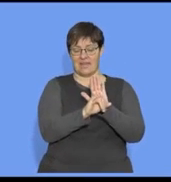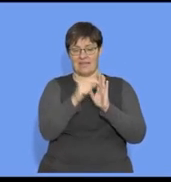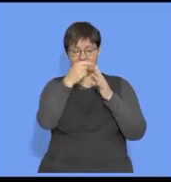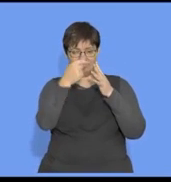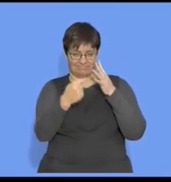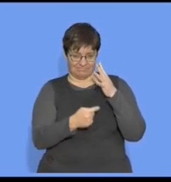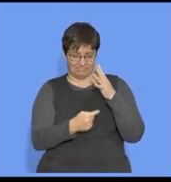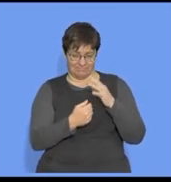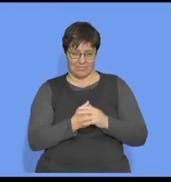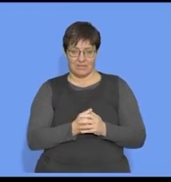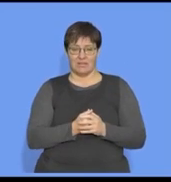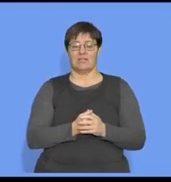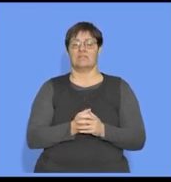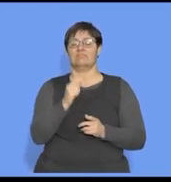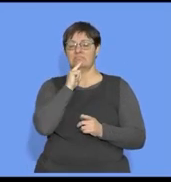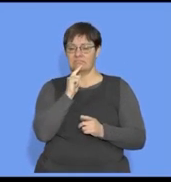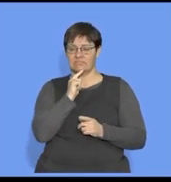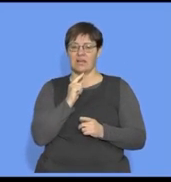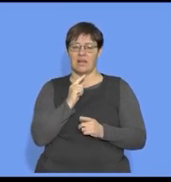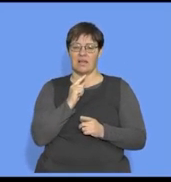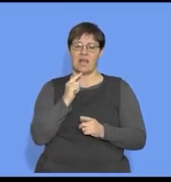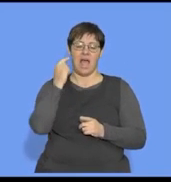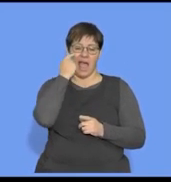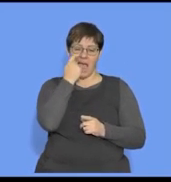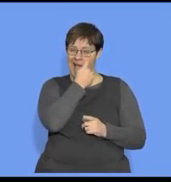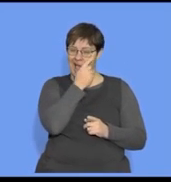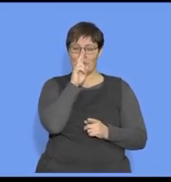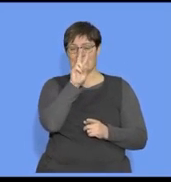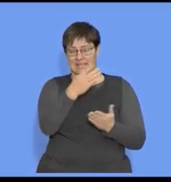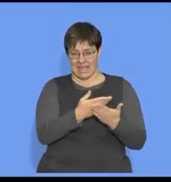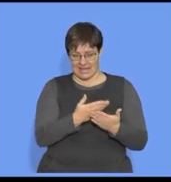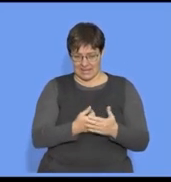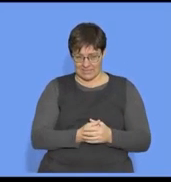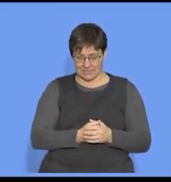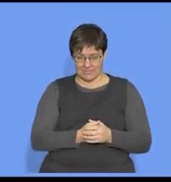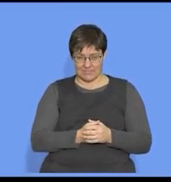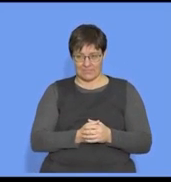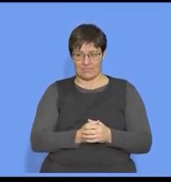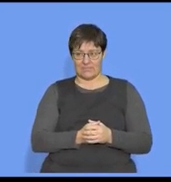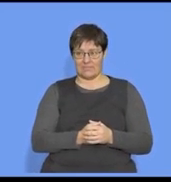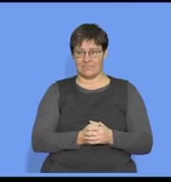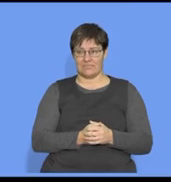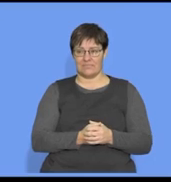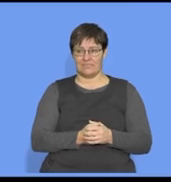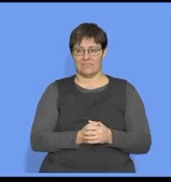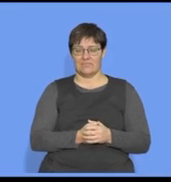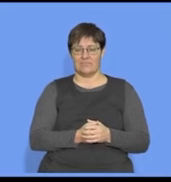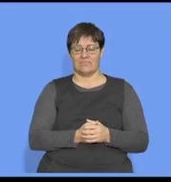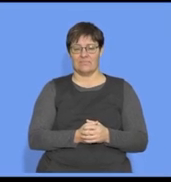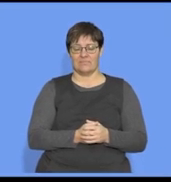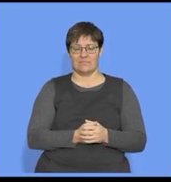this part with the eye that you can see in the mirror.